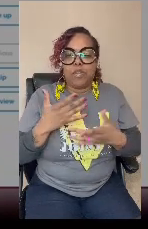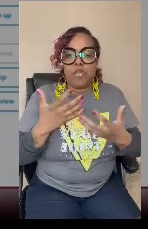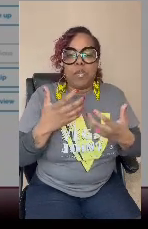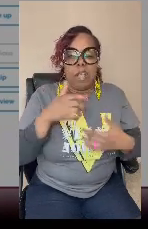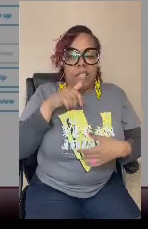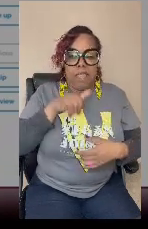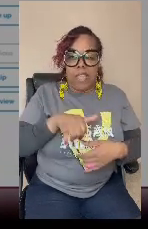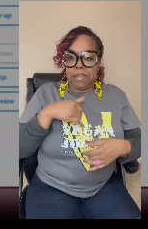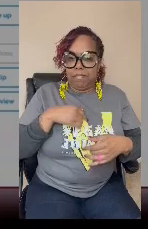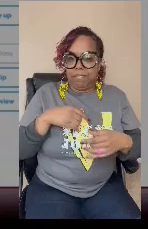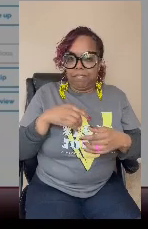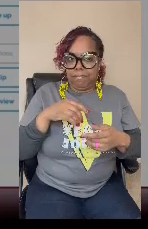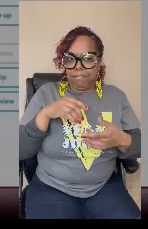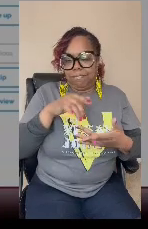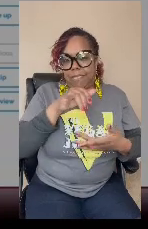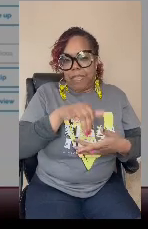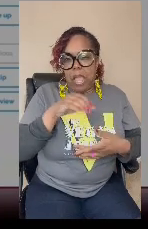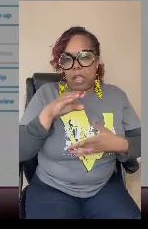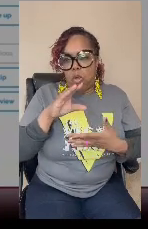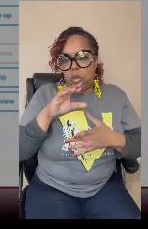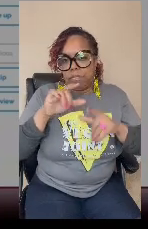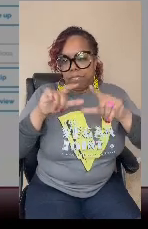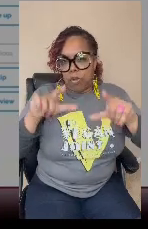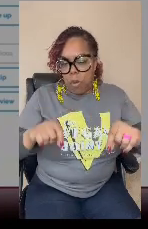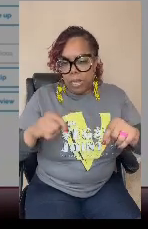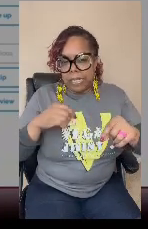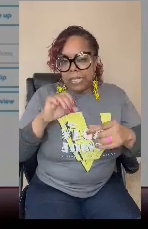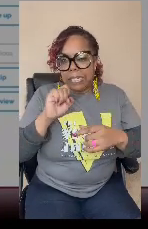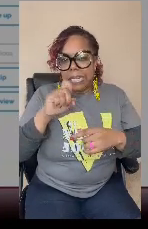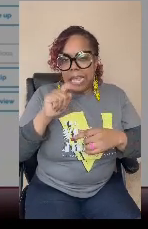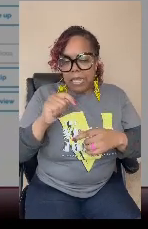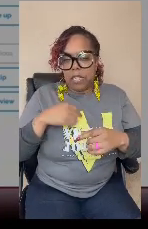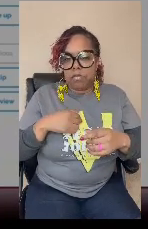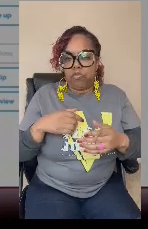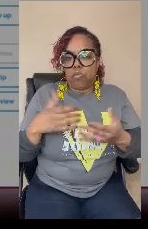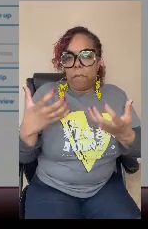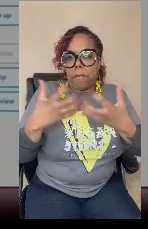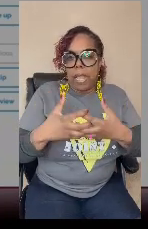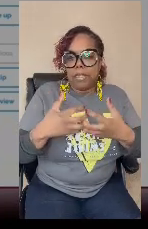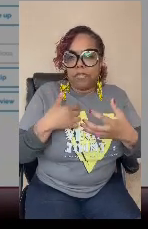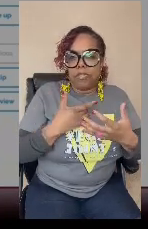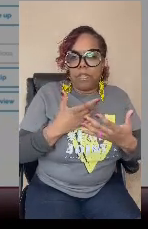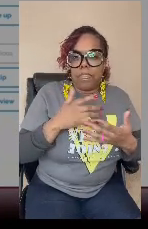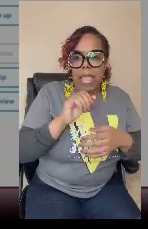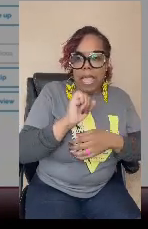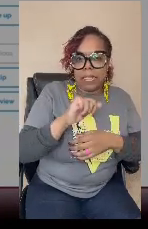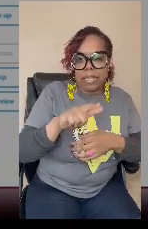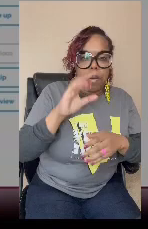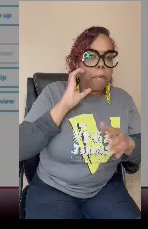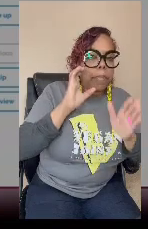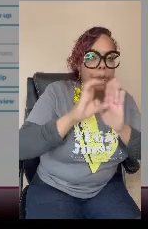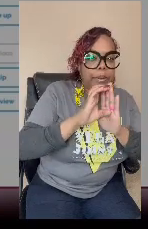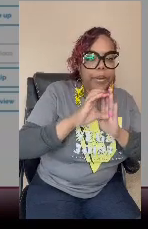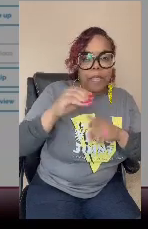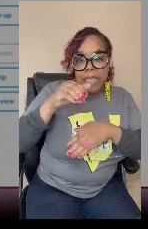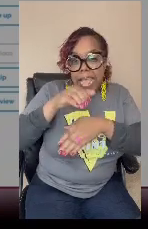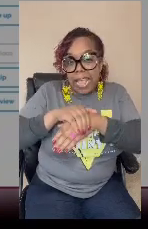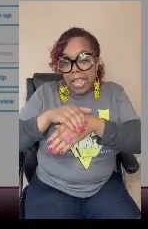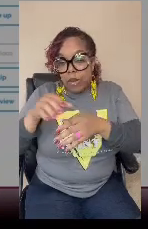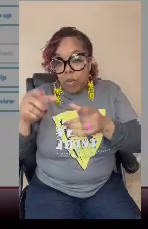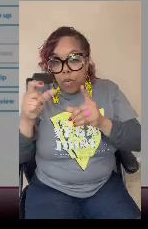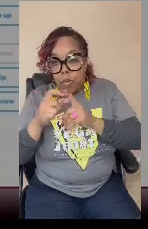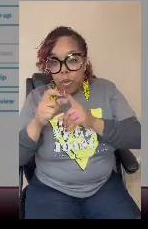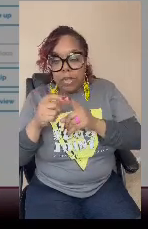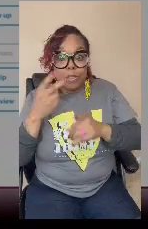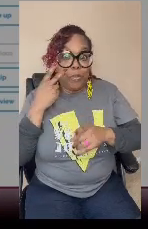ASL picture that correlates with the bolded or and underlined English word. The example here is